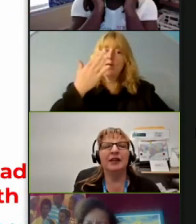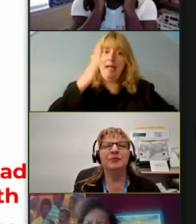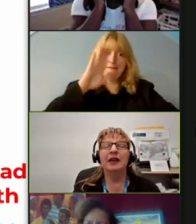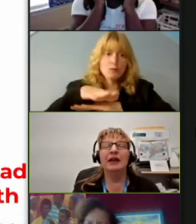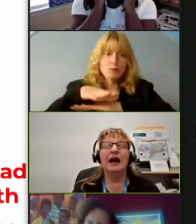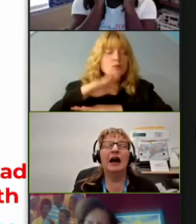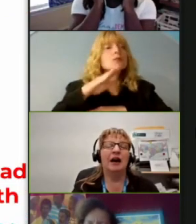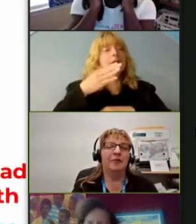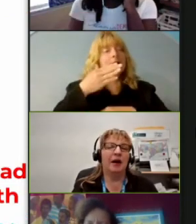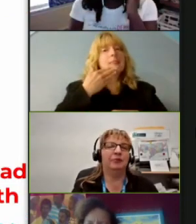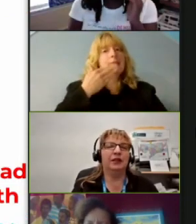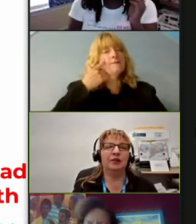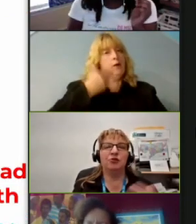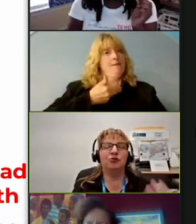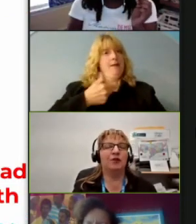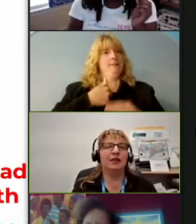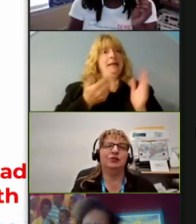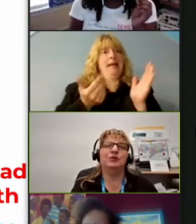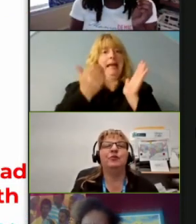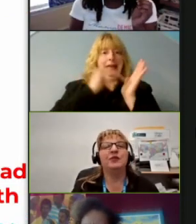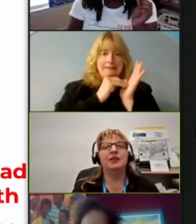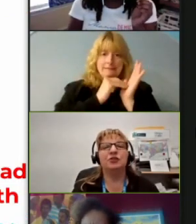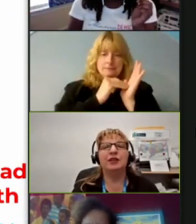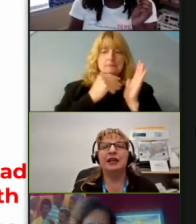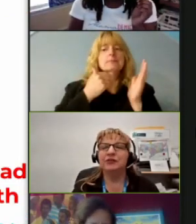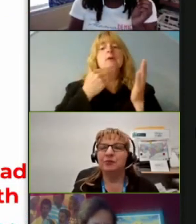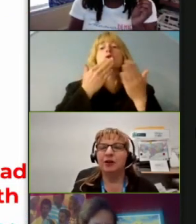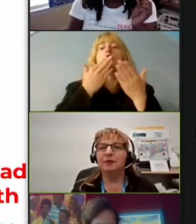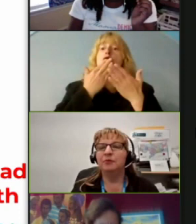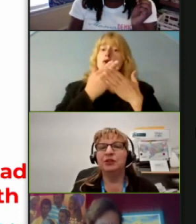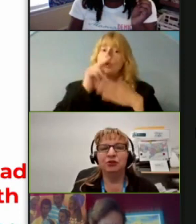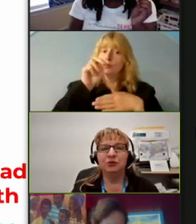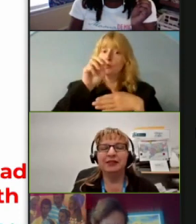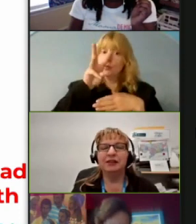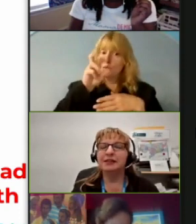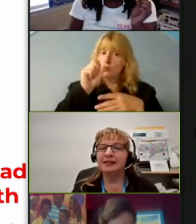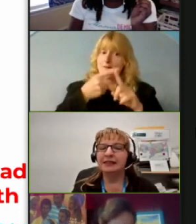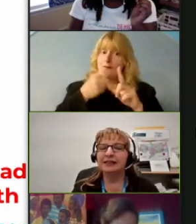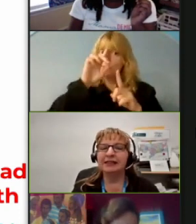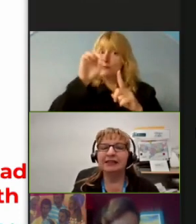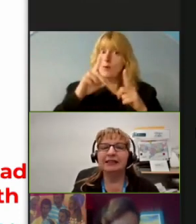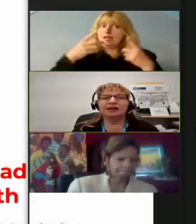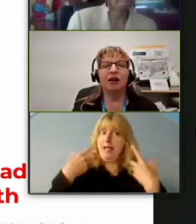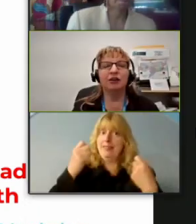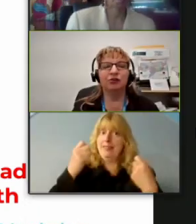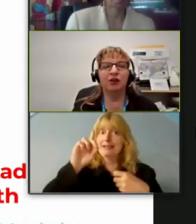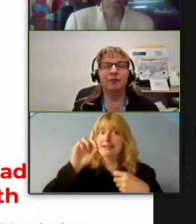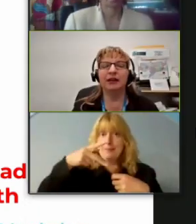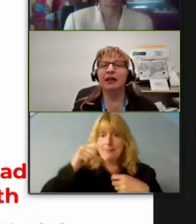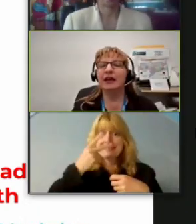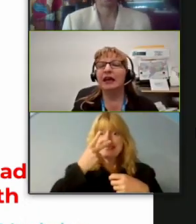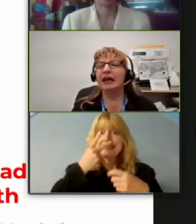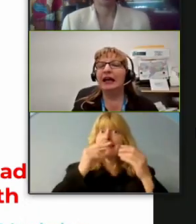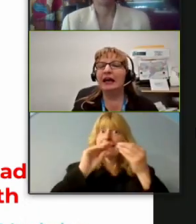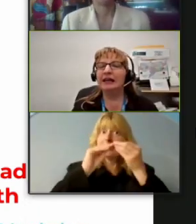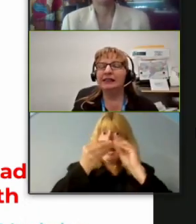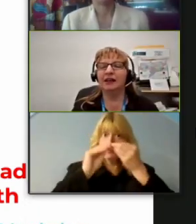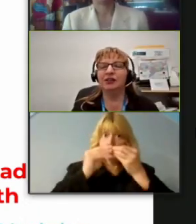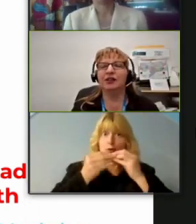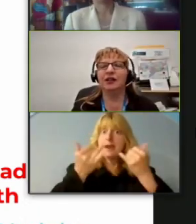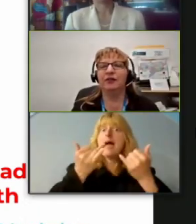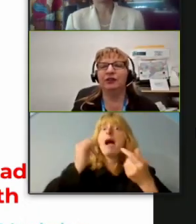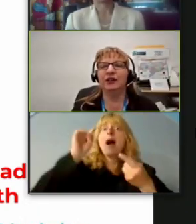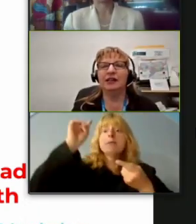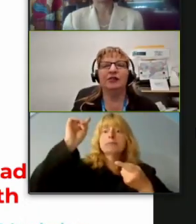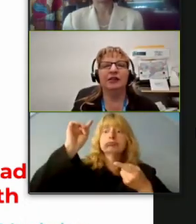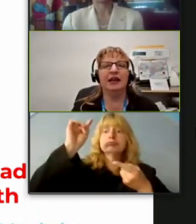once again. I bring great news from the Detroit Health Department. We do see our statistics, they are dropping. And as